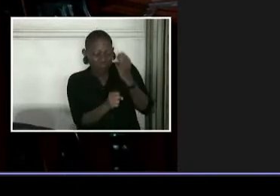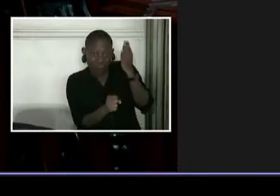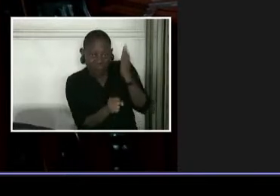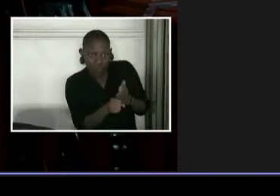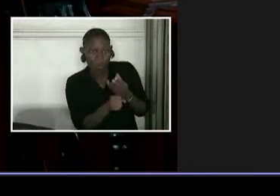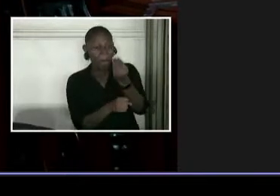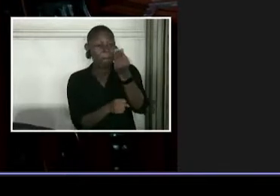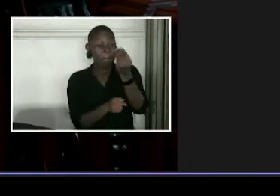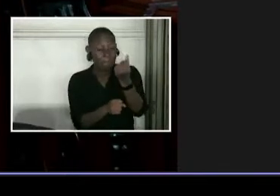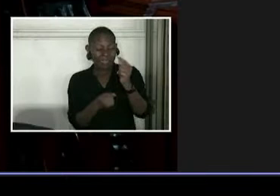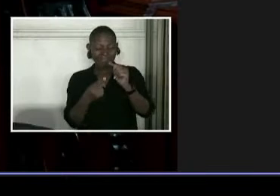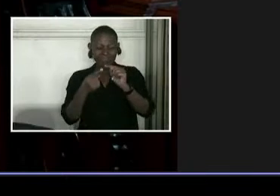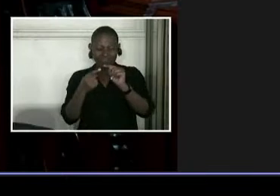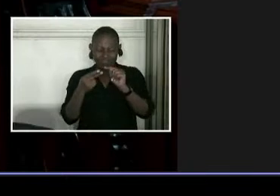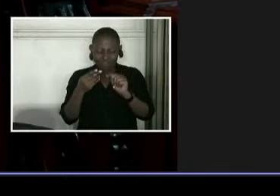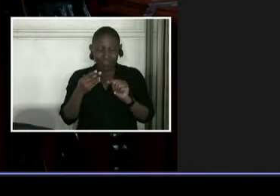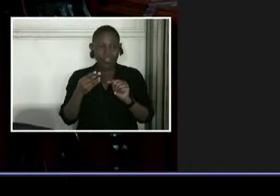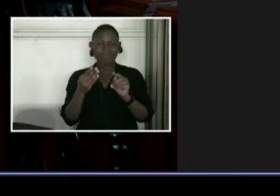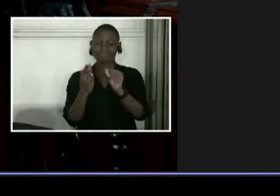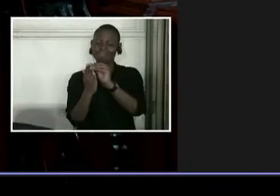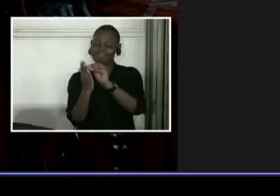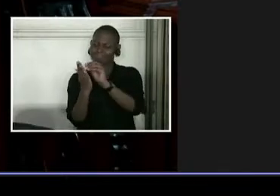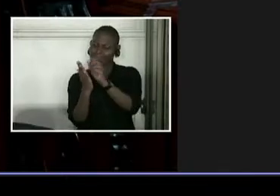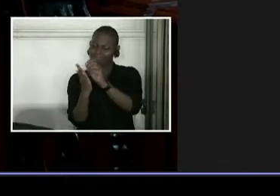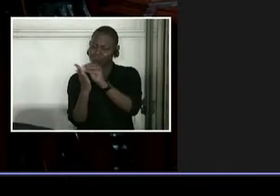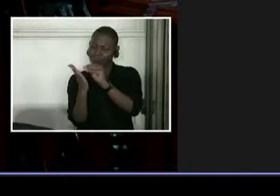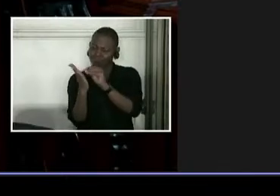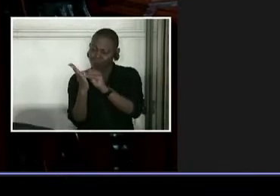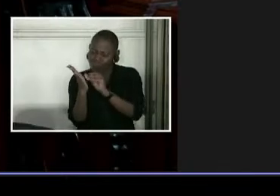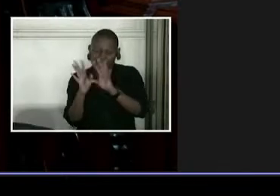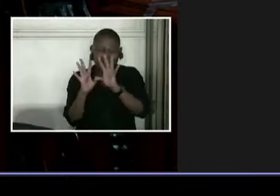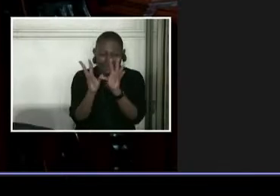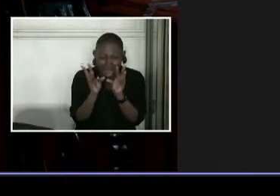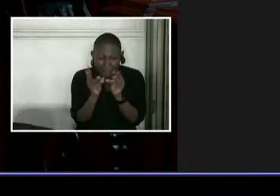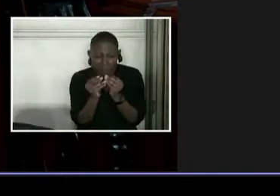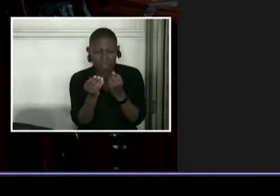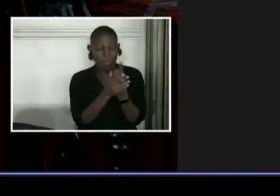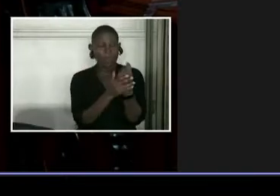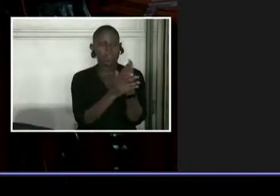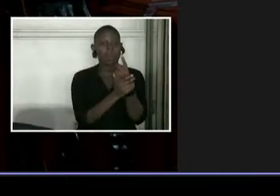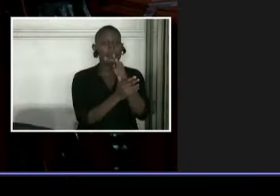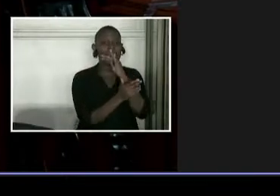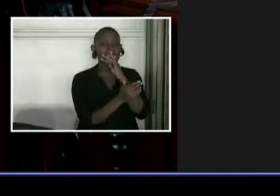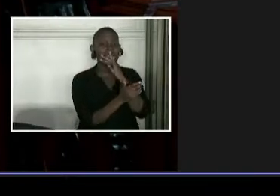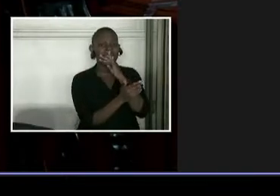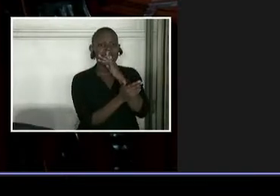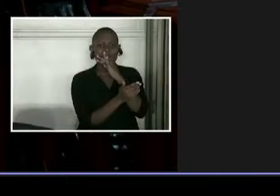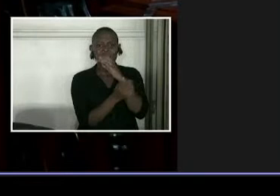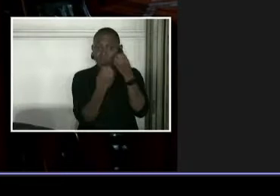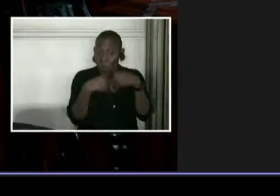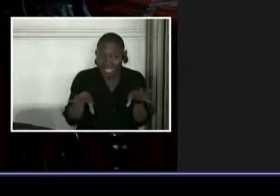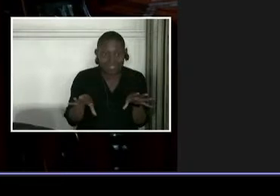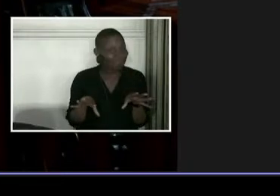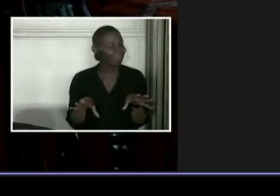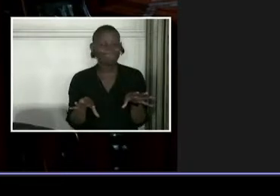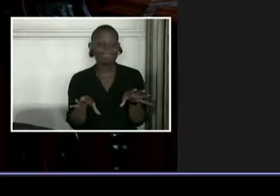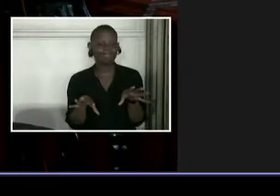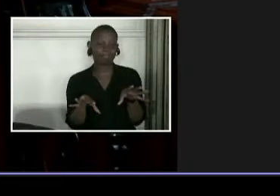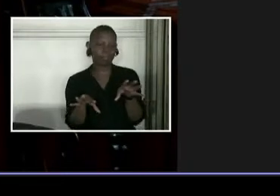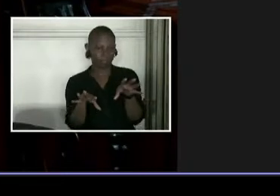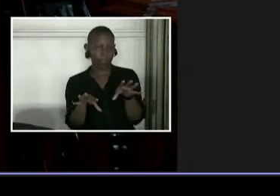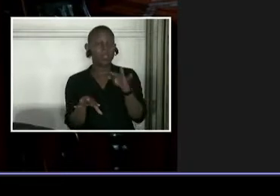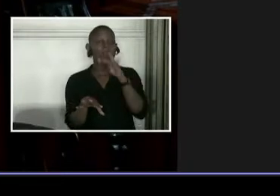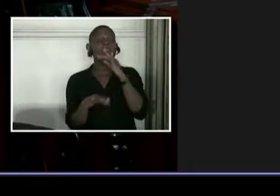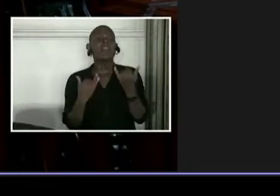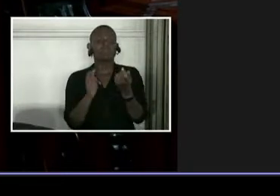No money must be mismanaged, because it belongs to the people. Planned deliverables from projects will change to allow for the reprioritization